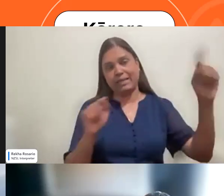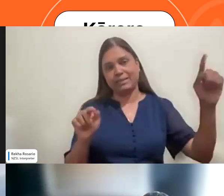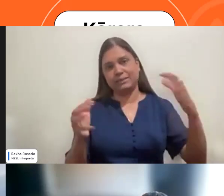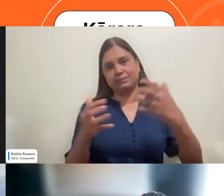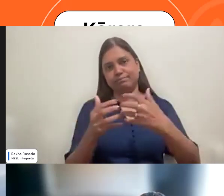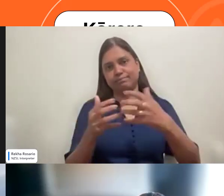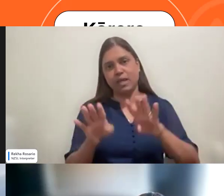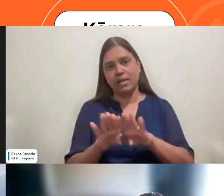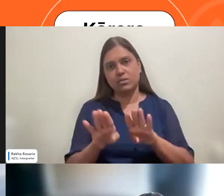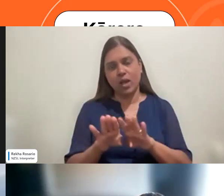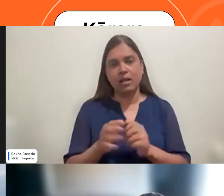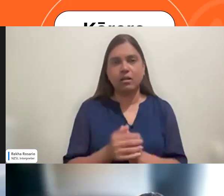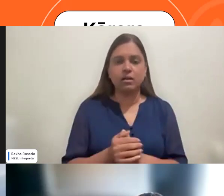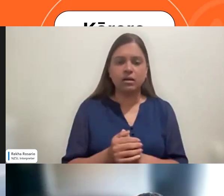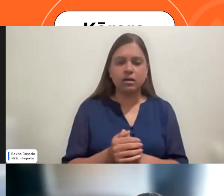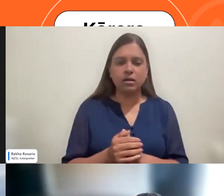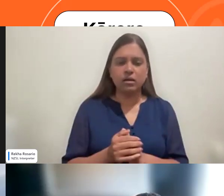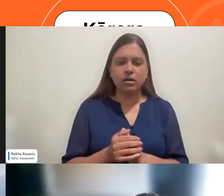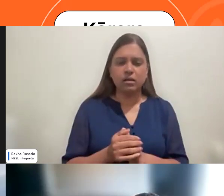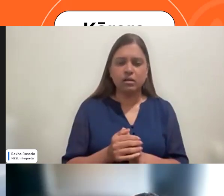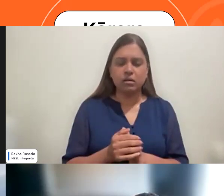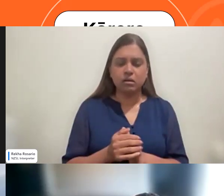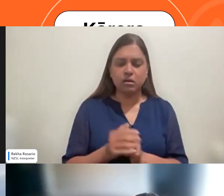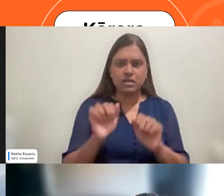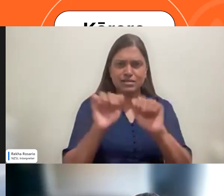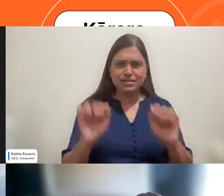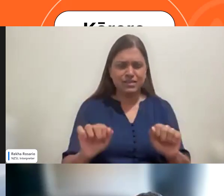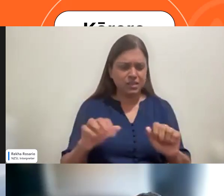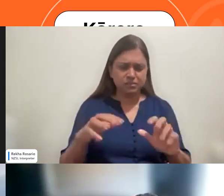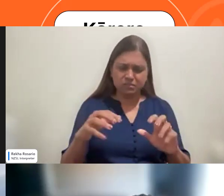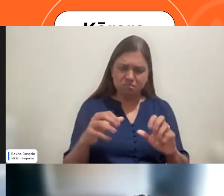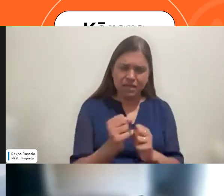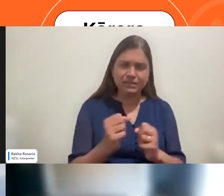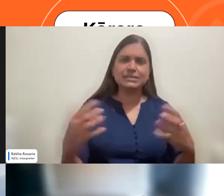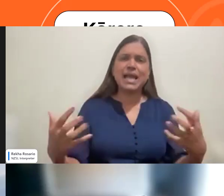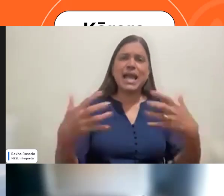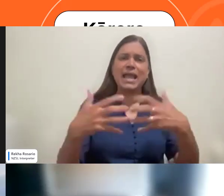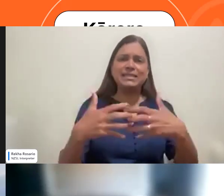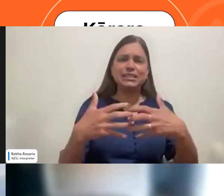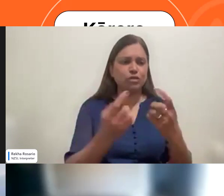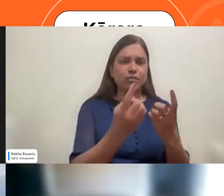Systems need to consider integrated products and services